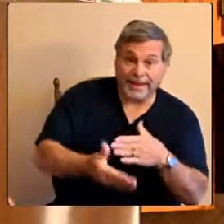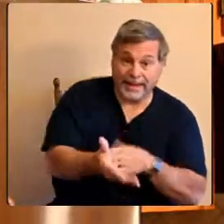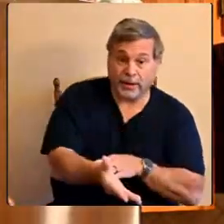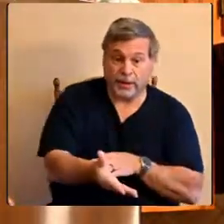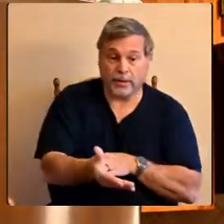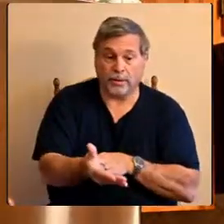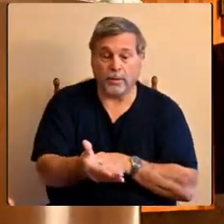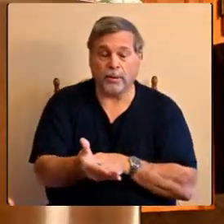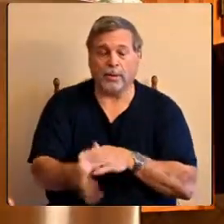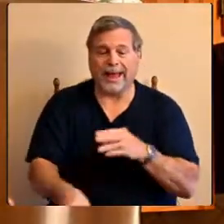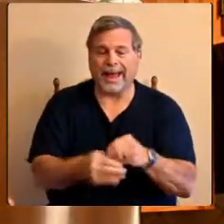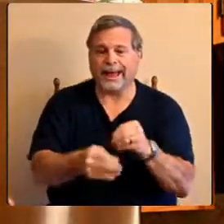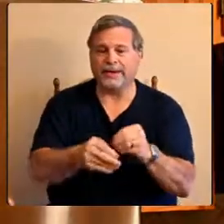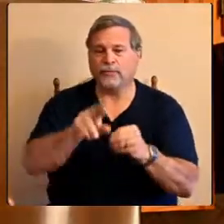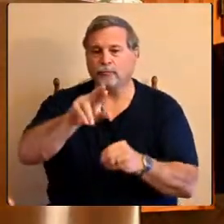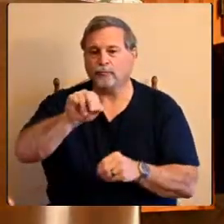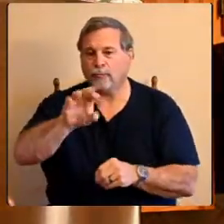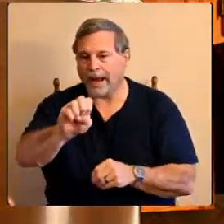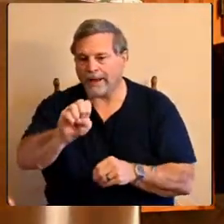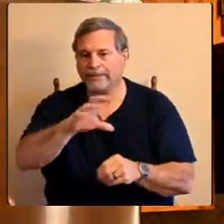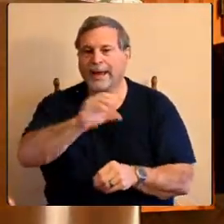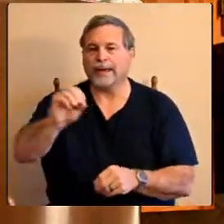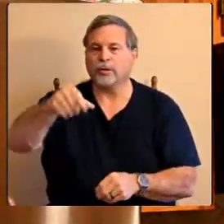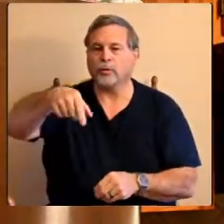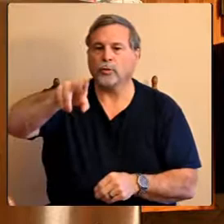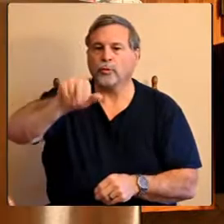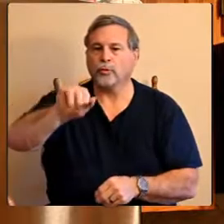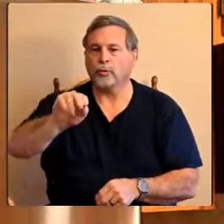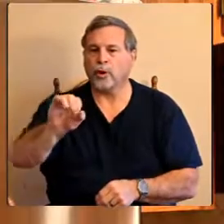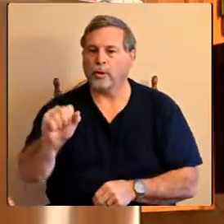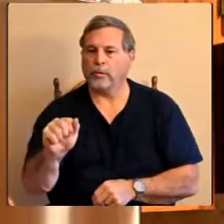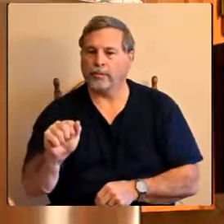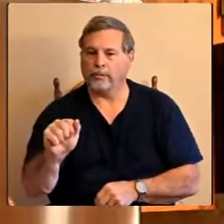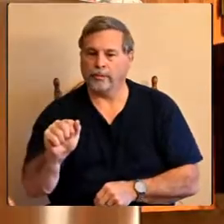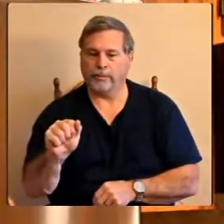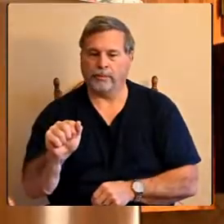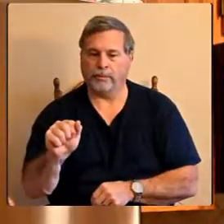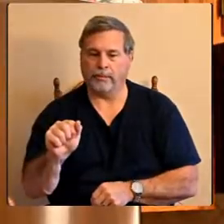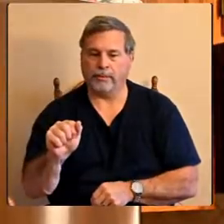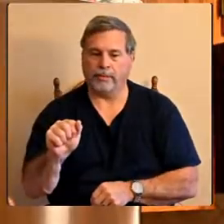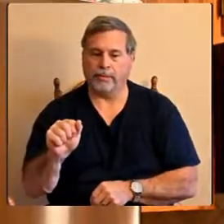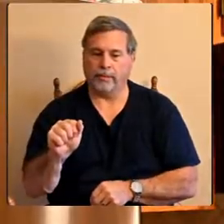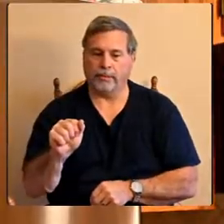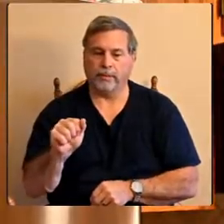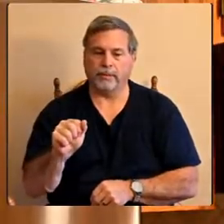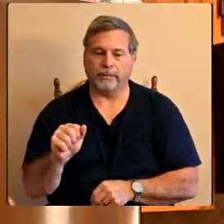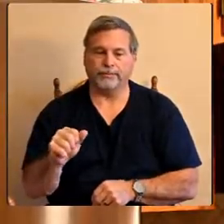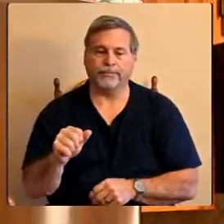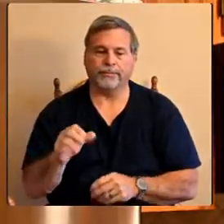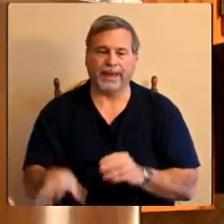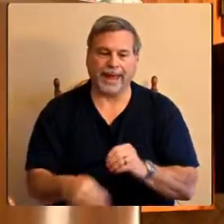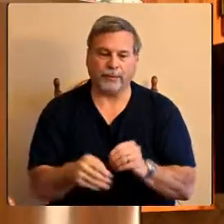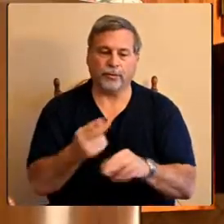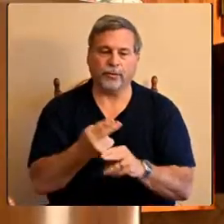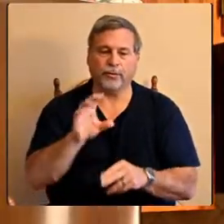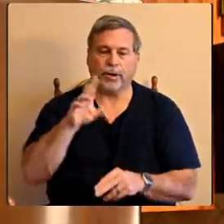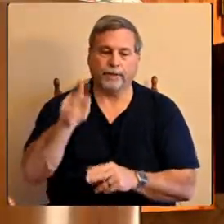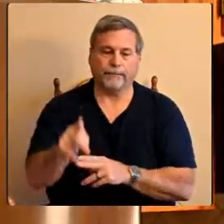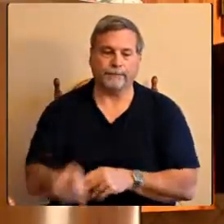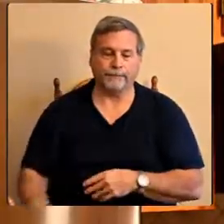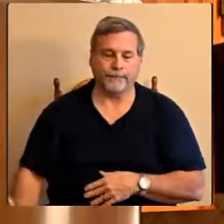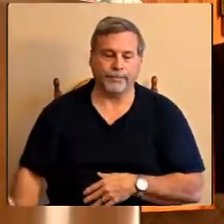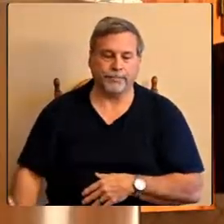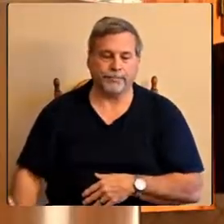point here, we're going to put in some rice and we're going to put in some quinoa. So to add this rice and stuff, we're going to use a